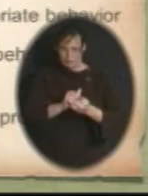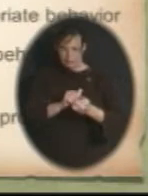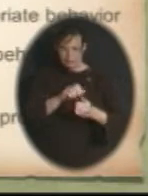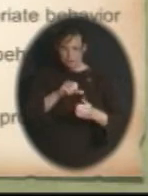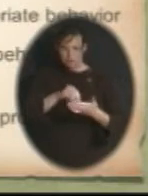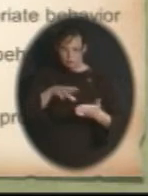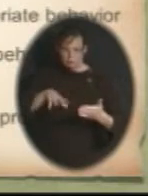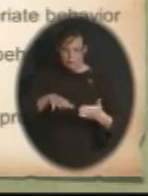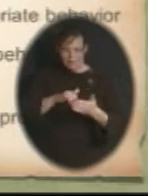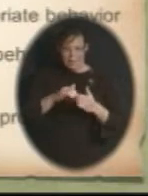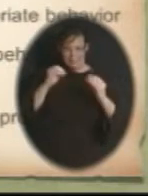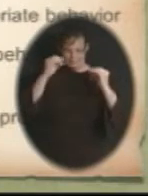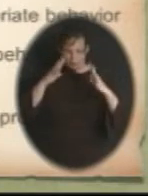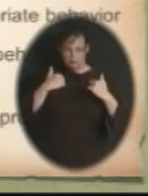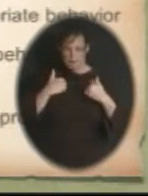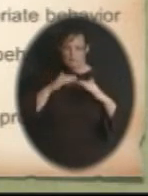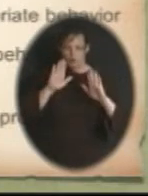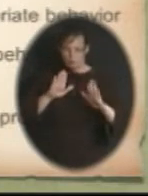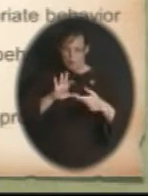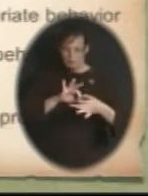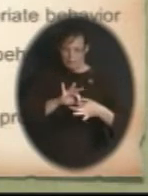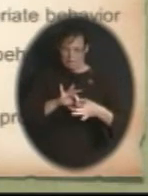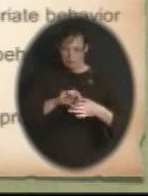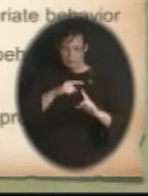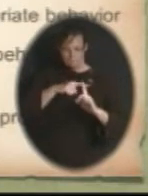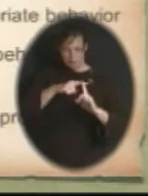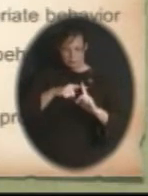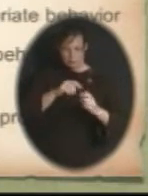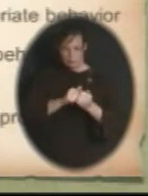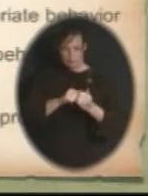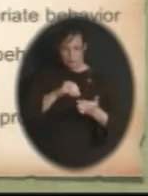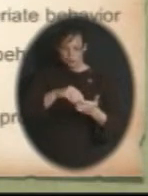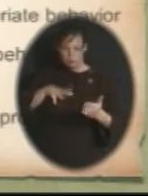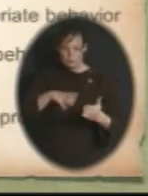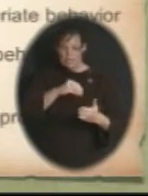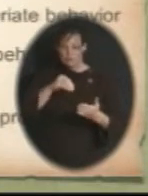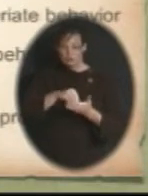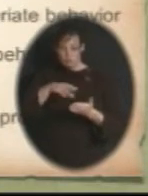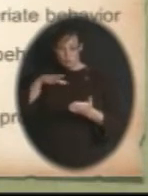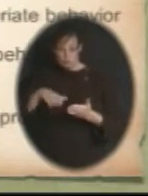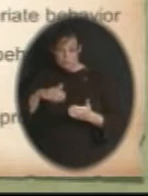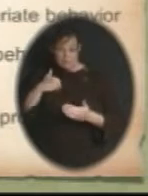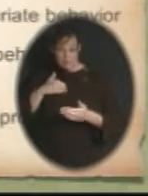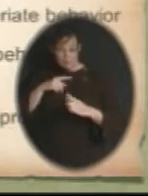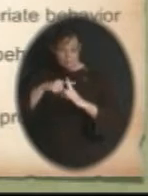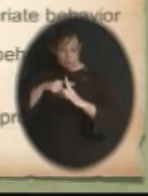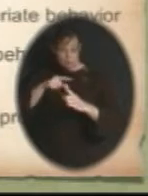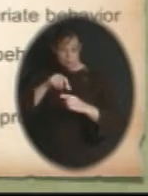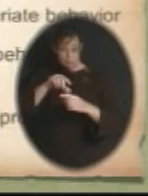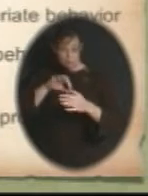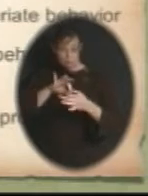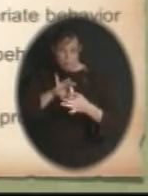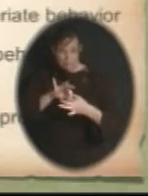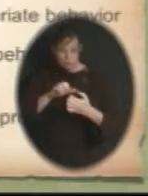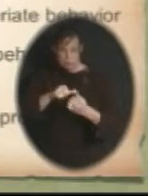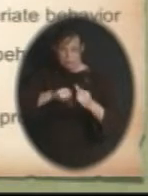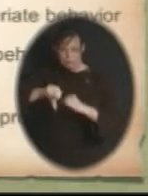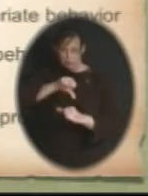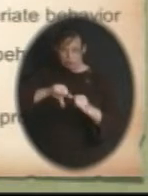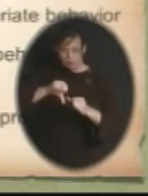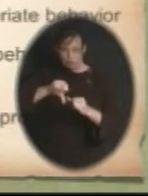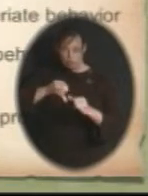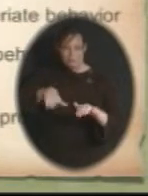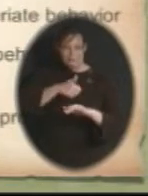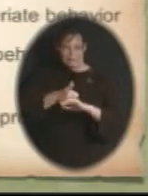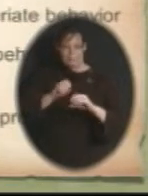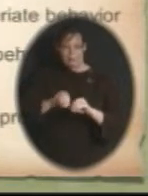students. That teachers have great relationships and they're positive ones with their students, and students have positive relationships with each other. We've set forth